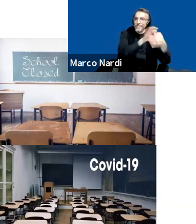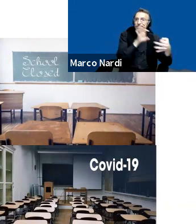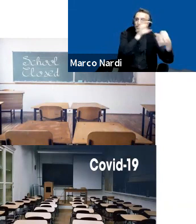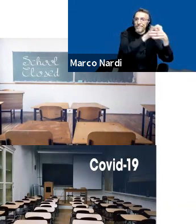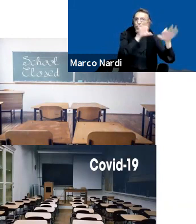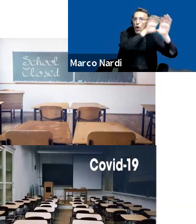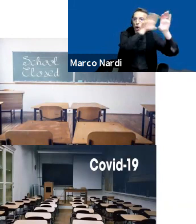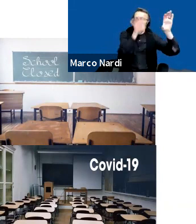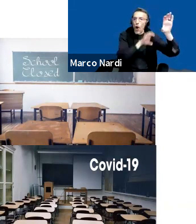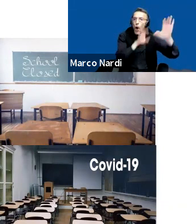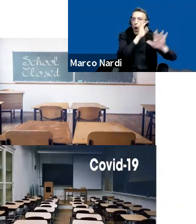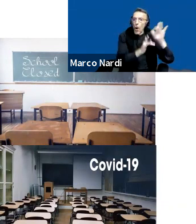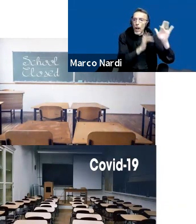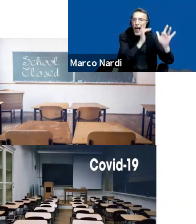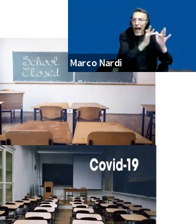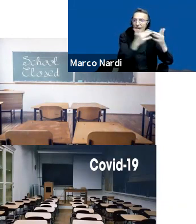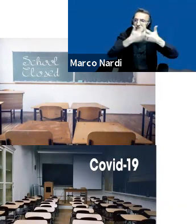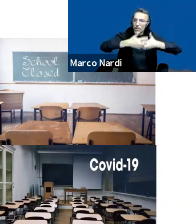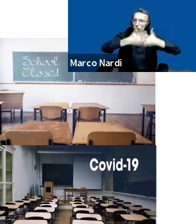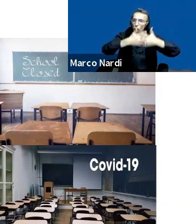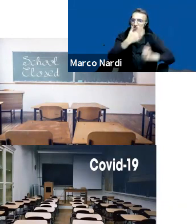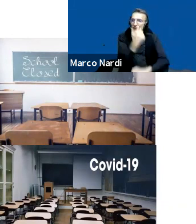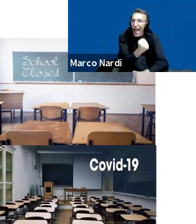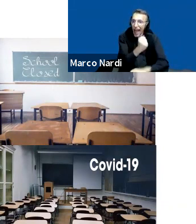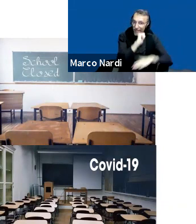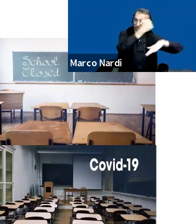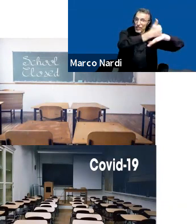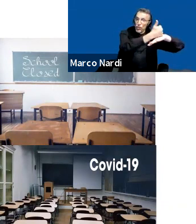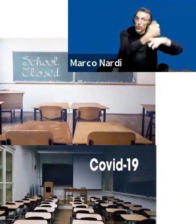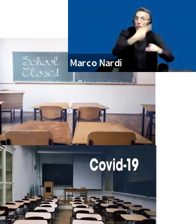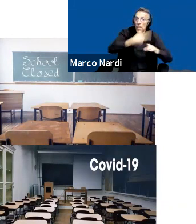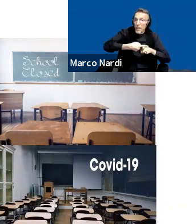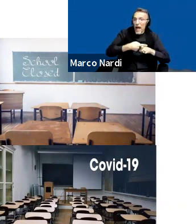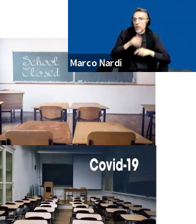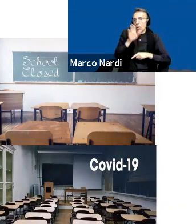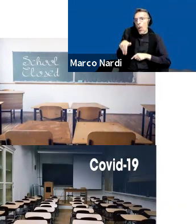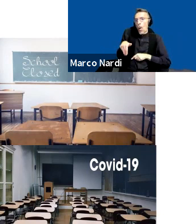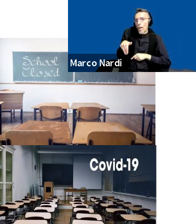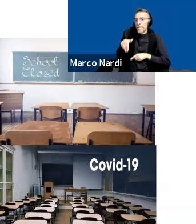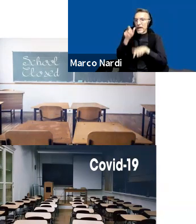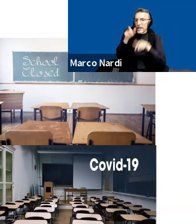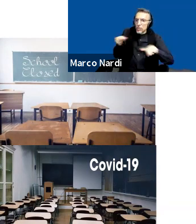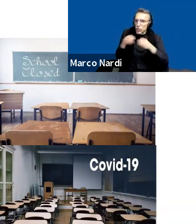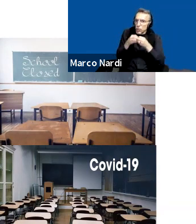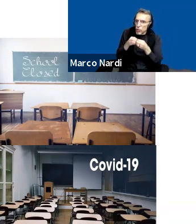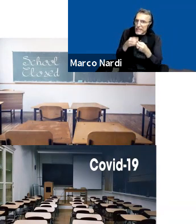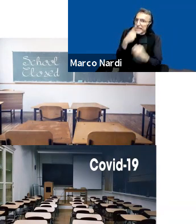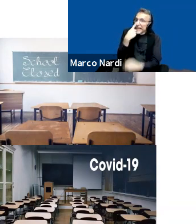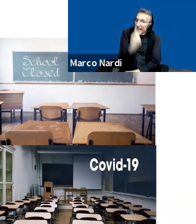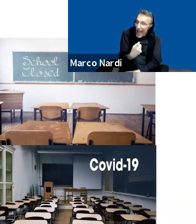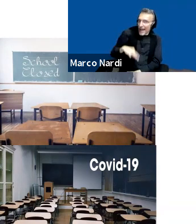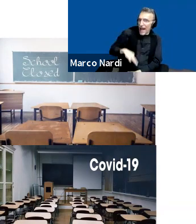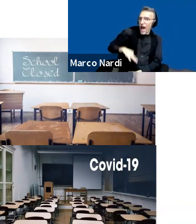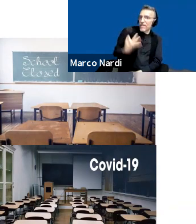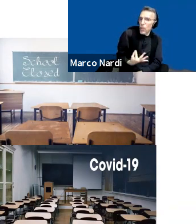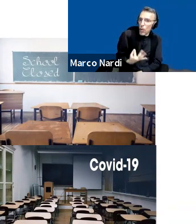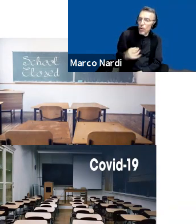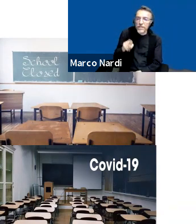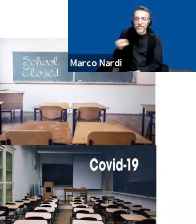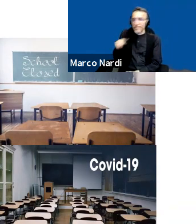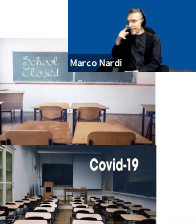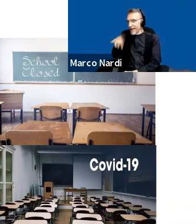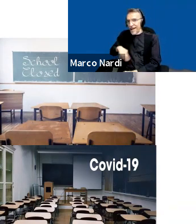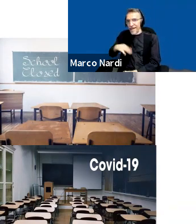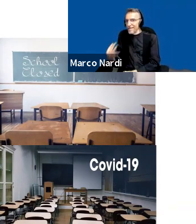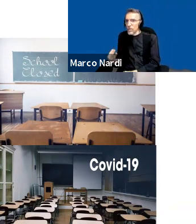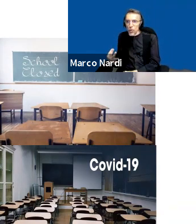access to technology, both institutions, but also individuals, and those who couldn't. Those who kept up and those who left